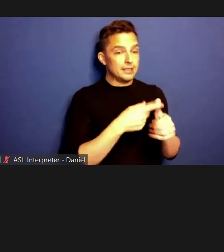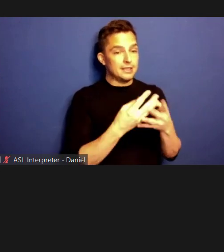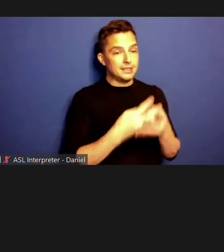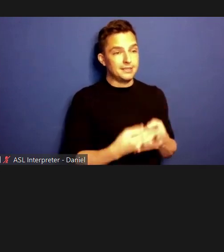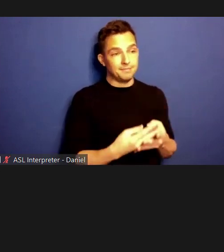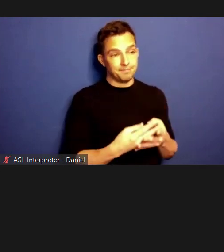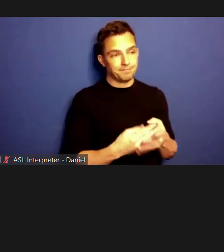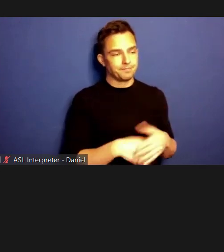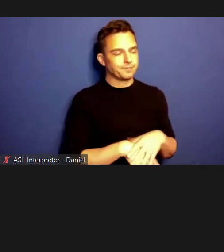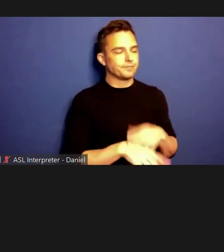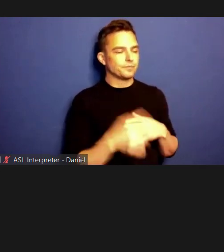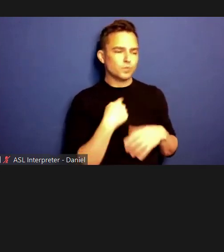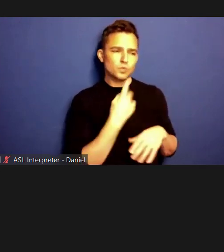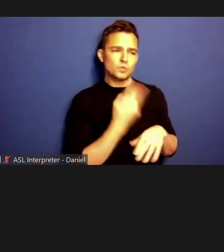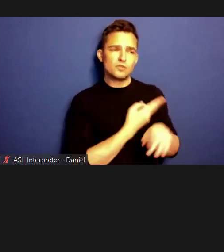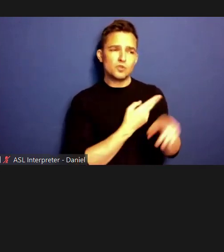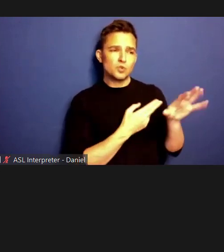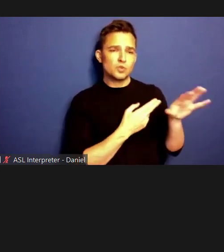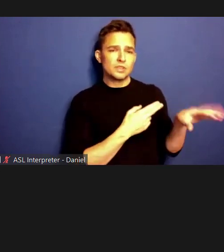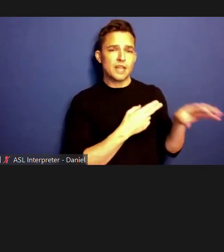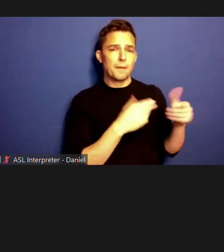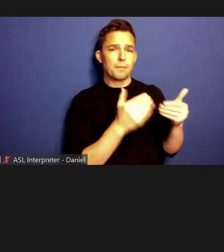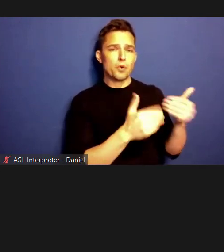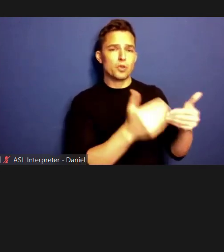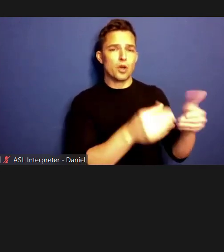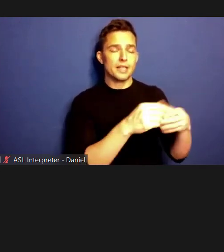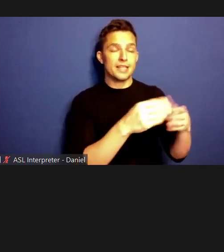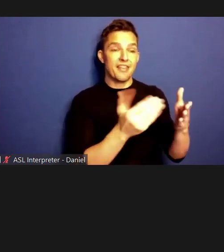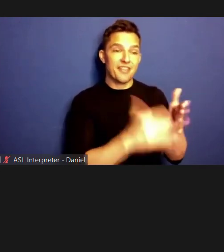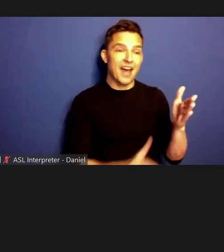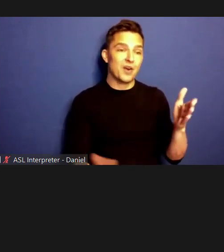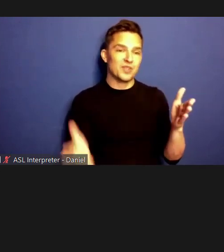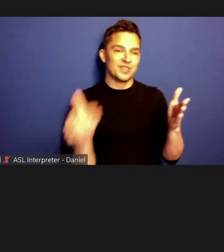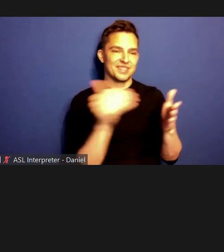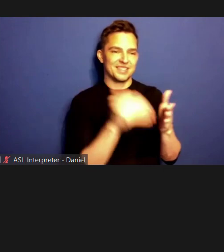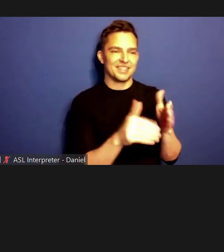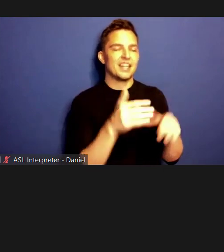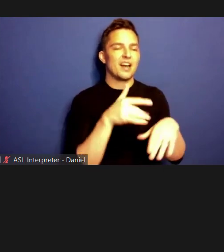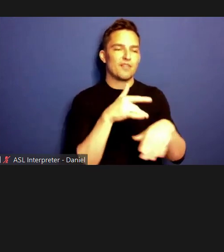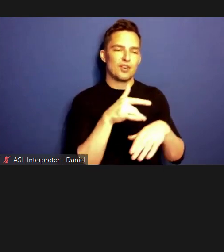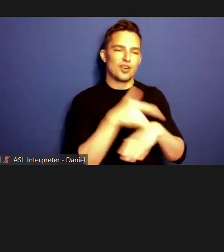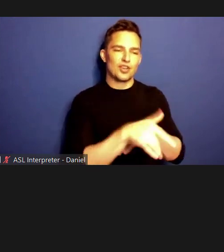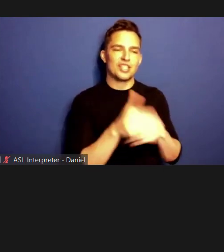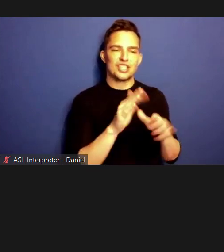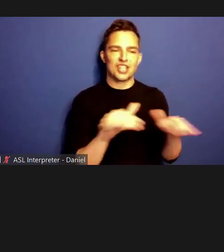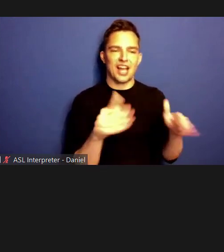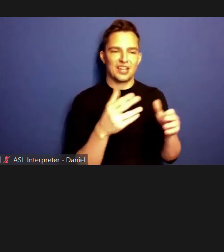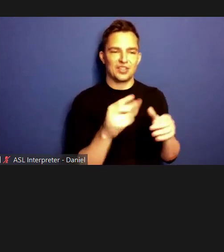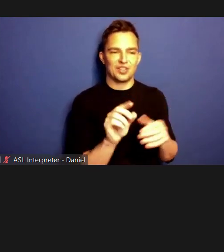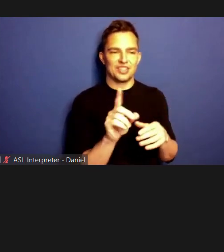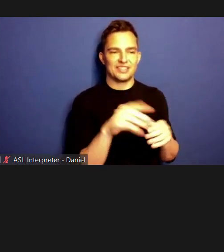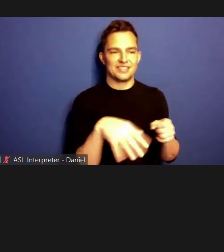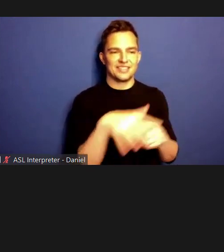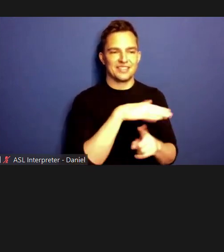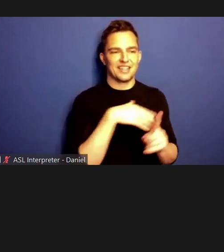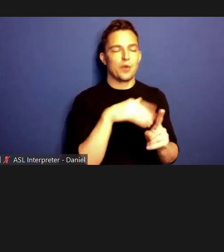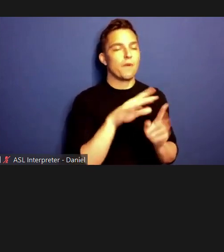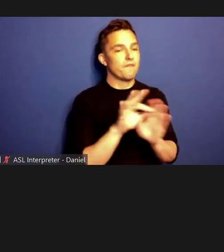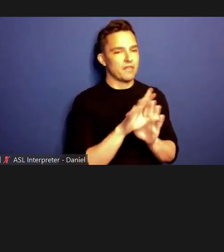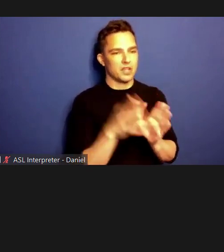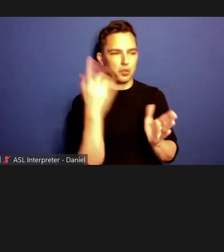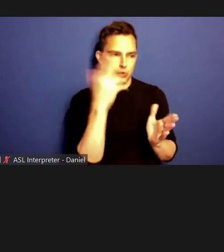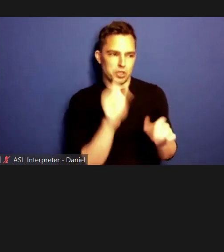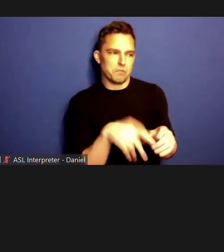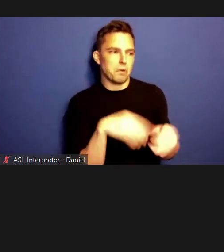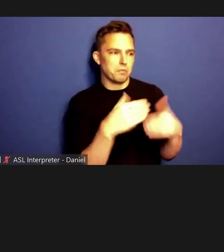screening, we've used this protocol in thousands of early childhood settings and have found that it's a feasible